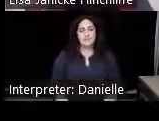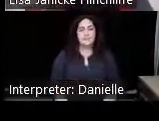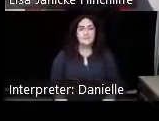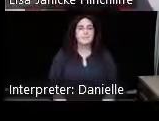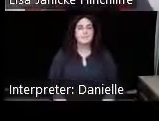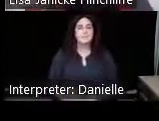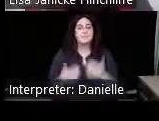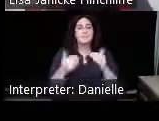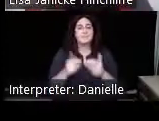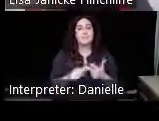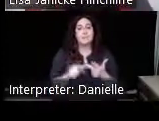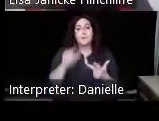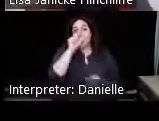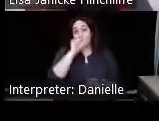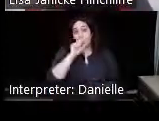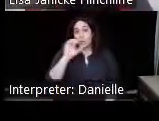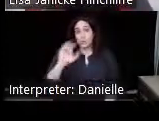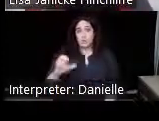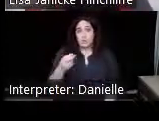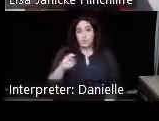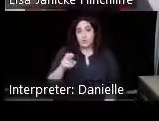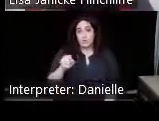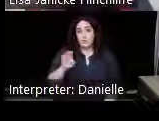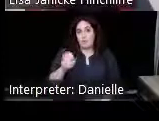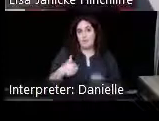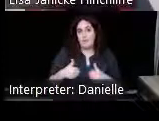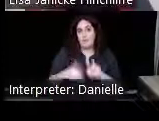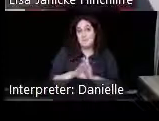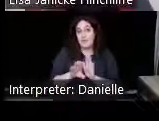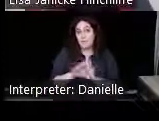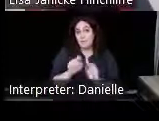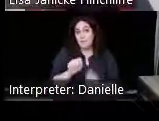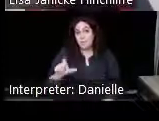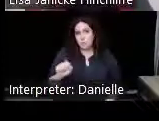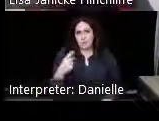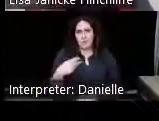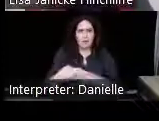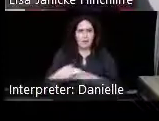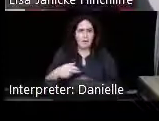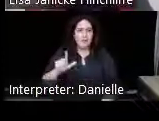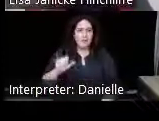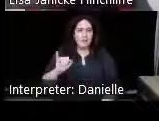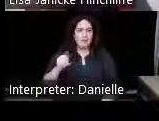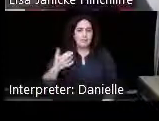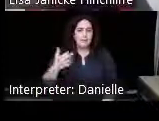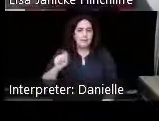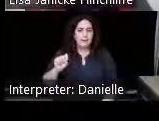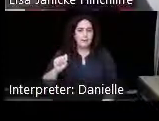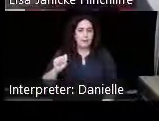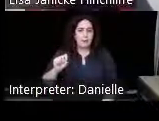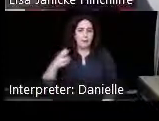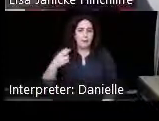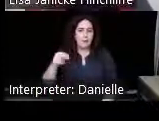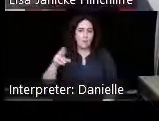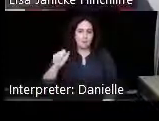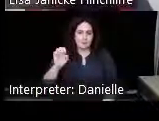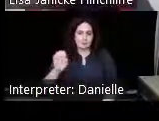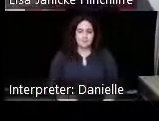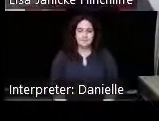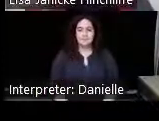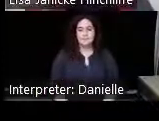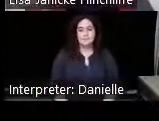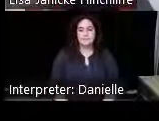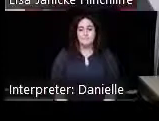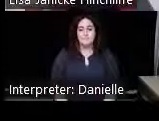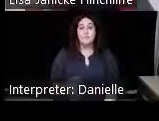Tools, specifically Lighthouse. We also did a manual testing practice go through, informed